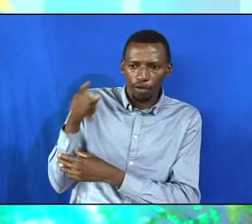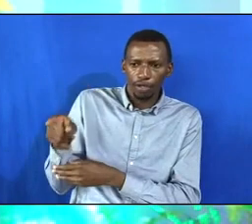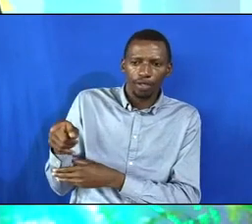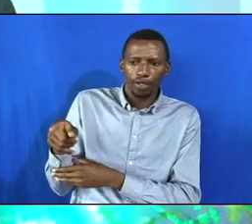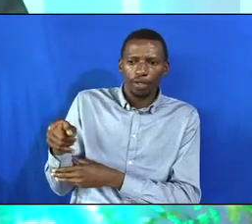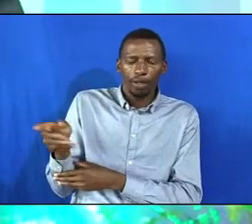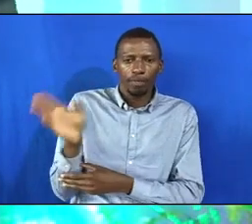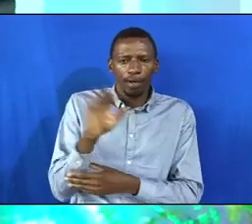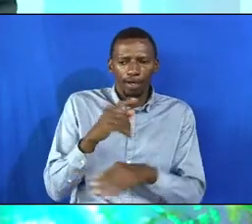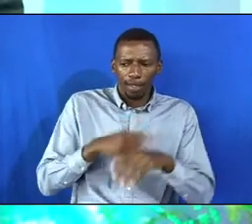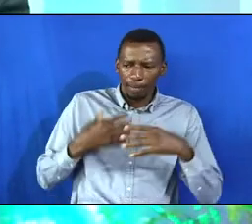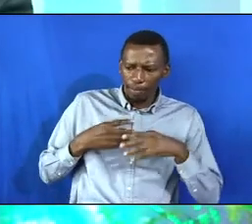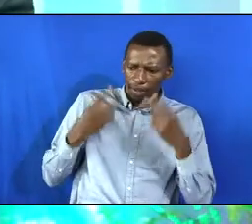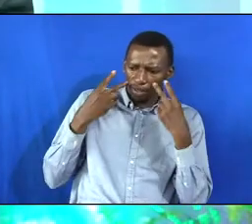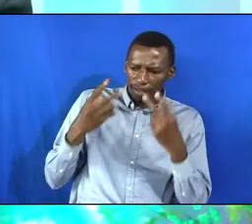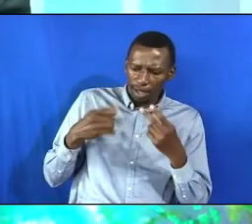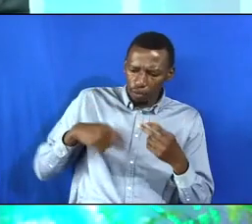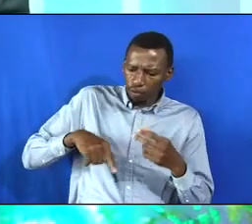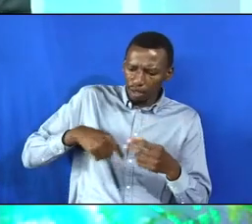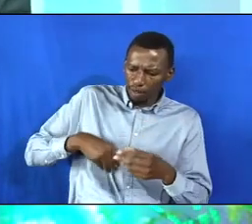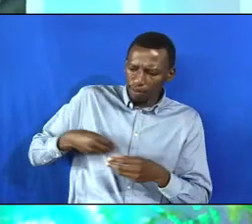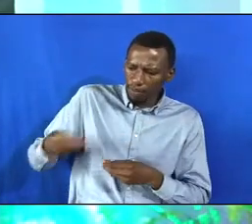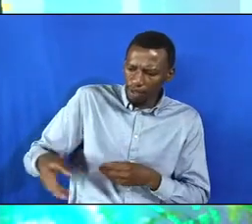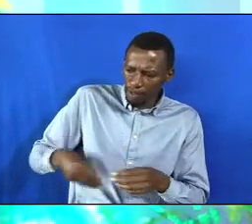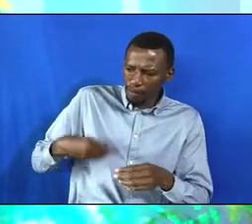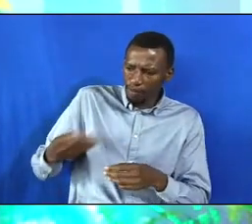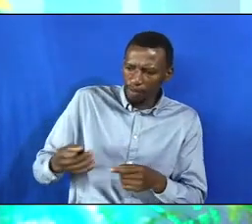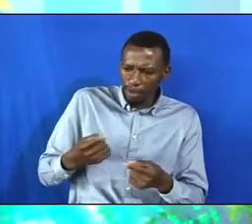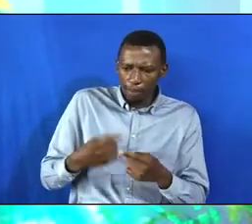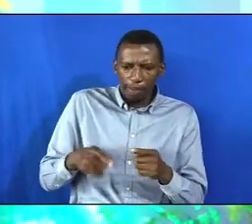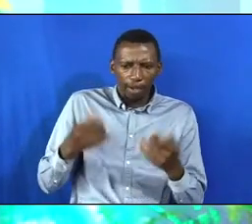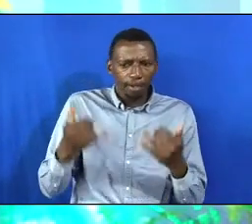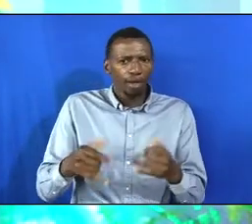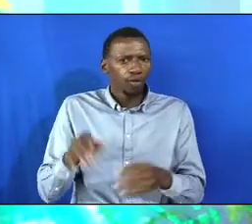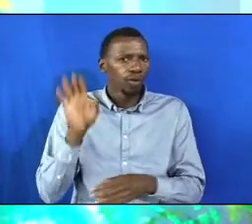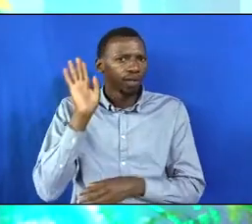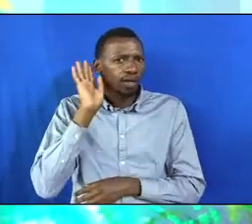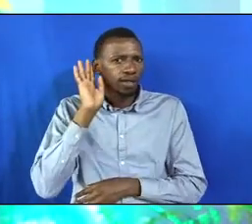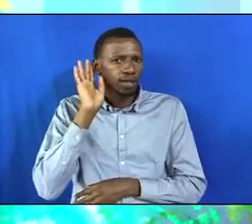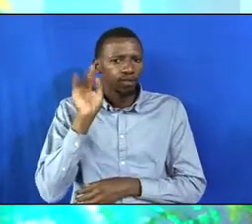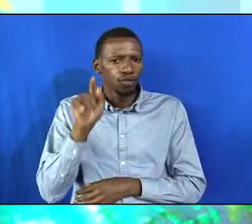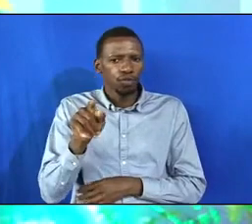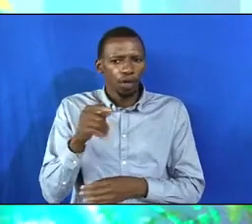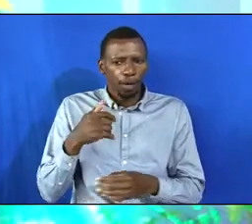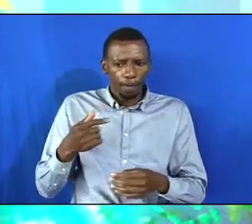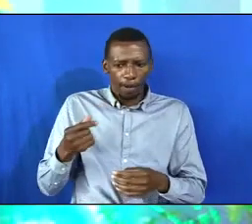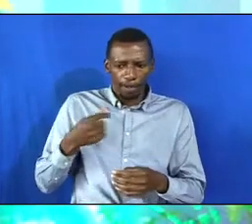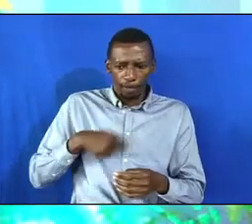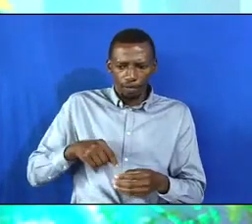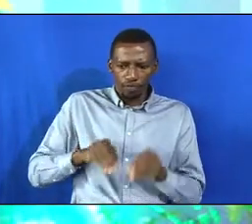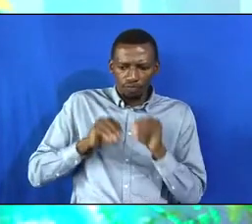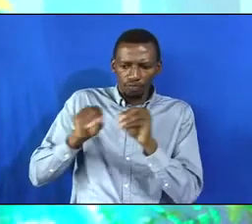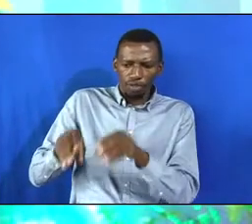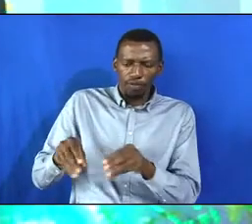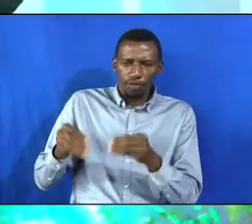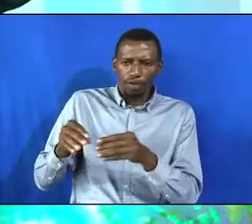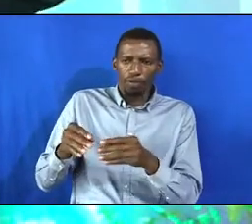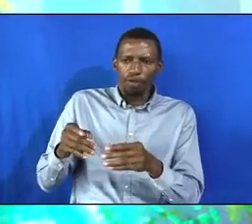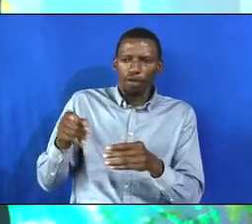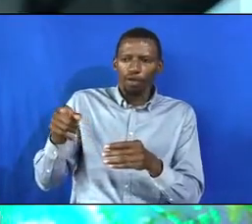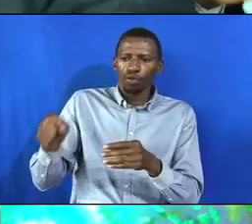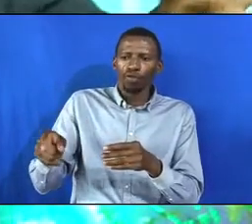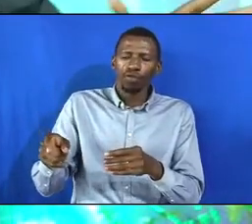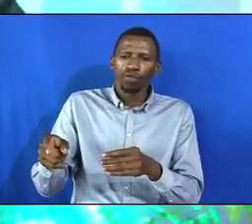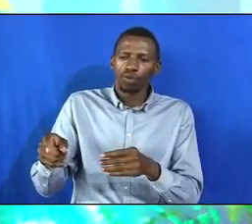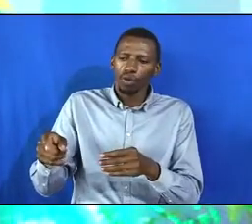financial mess. We have taken money out of our pockets, but we are coming to learn that out of that money, you have also taken, and you have taken